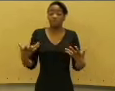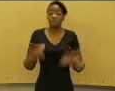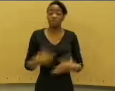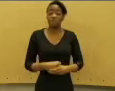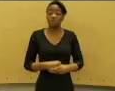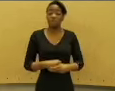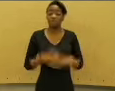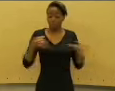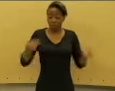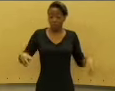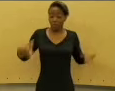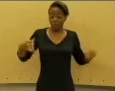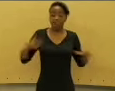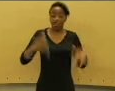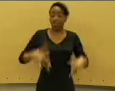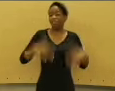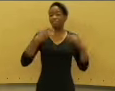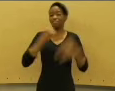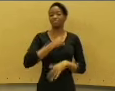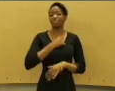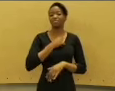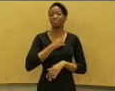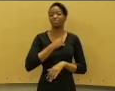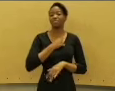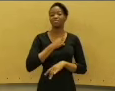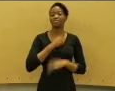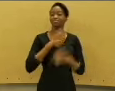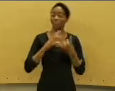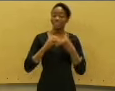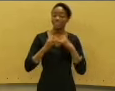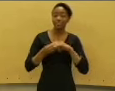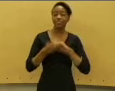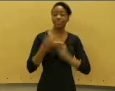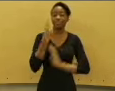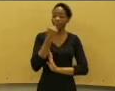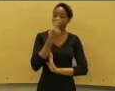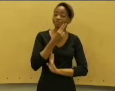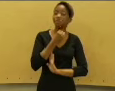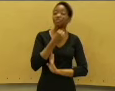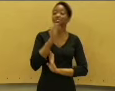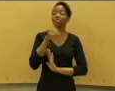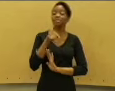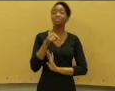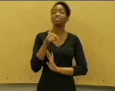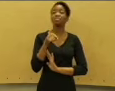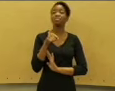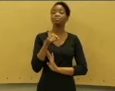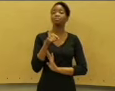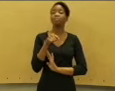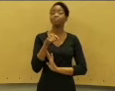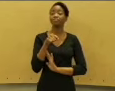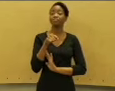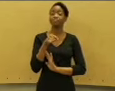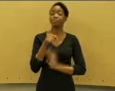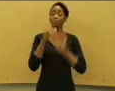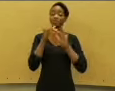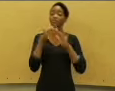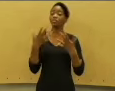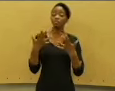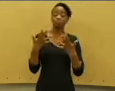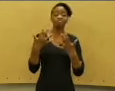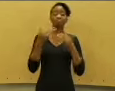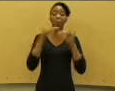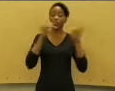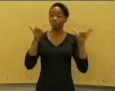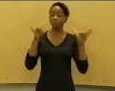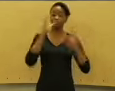but I try and be graceful to people. I've just decided that I don't educate people on ableism. I'll just tell them, please just go Google ableism if